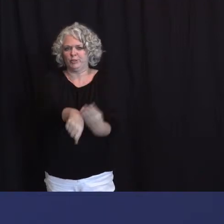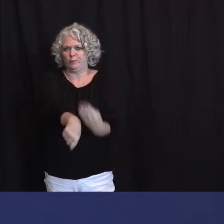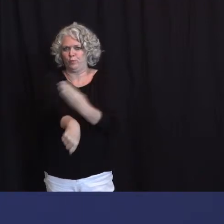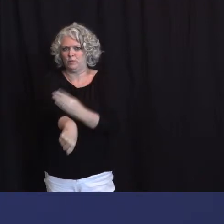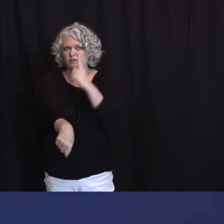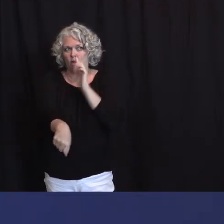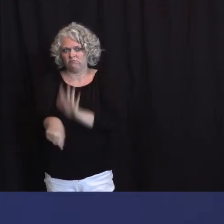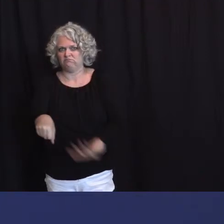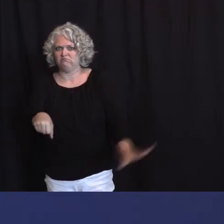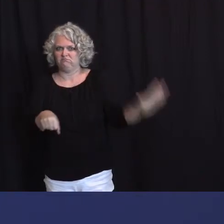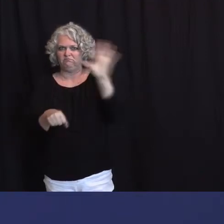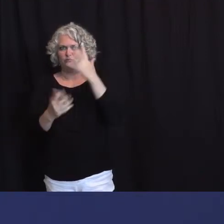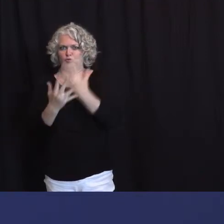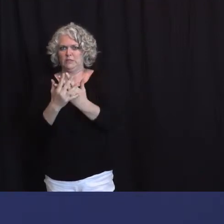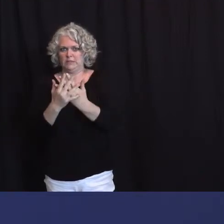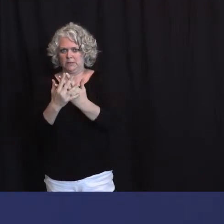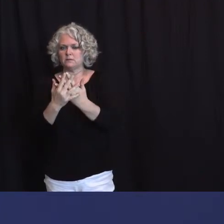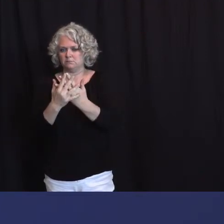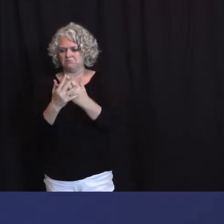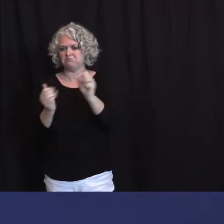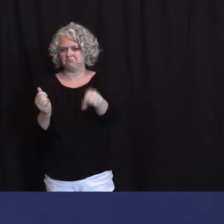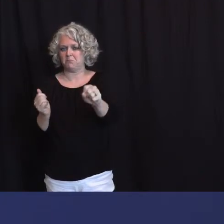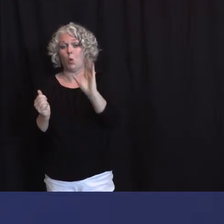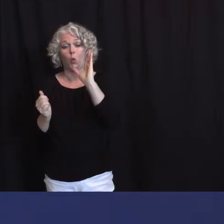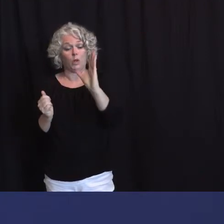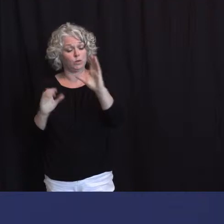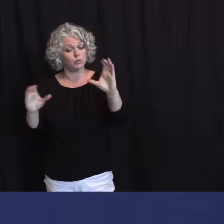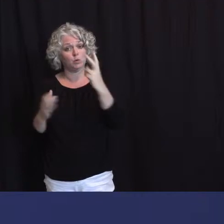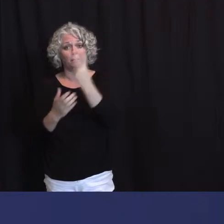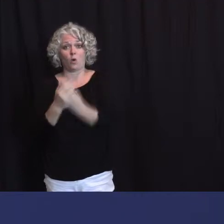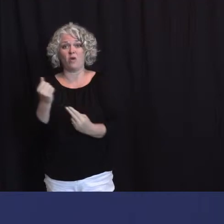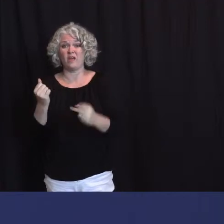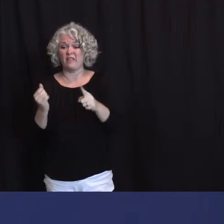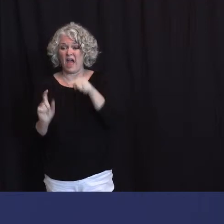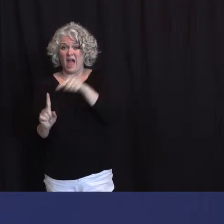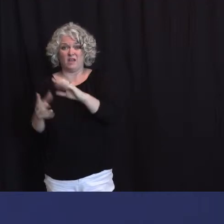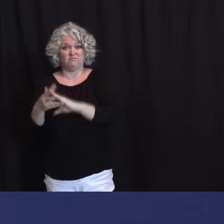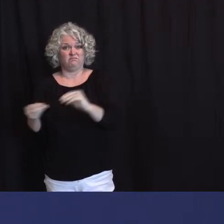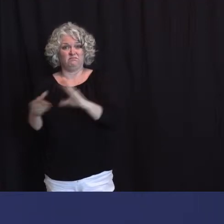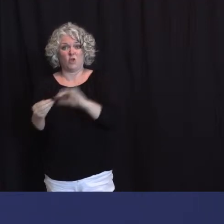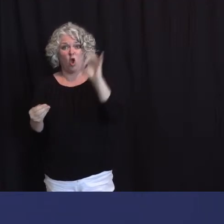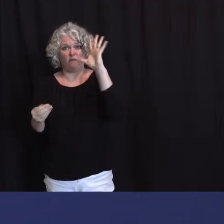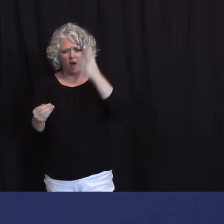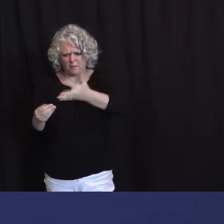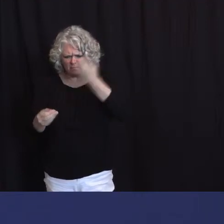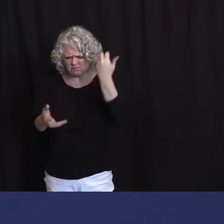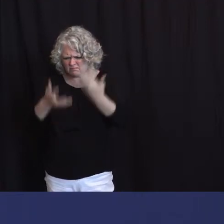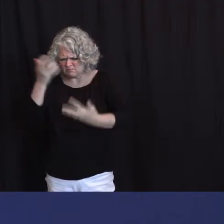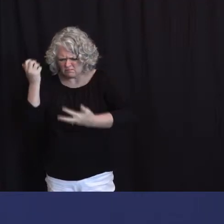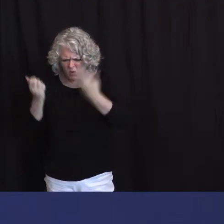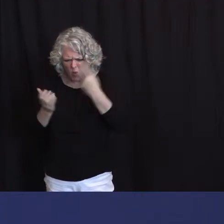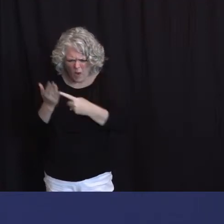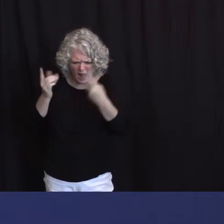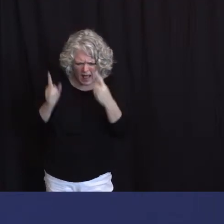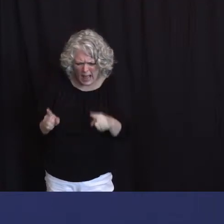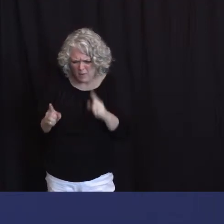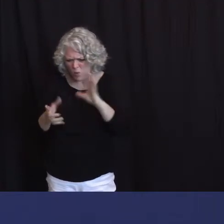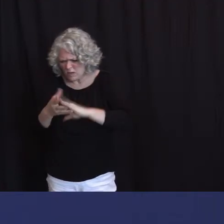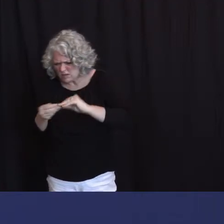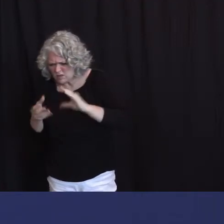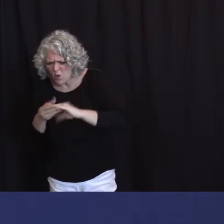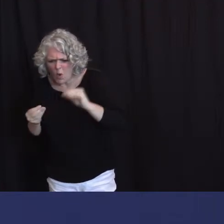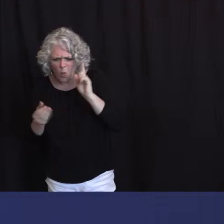and I continue to parse through it and work through what we're going to do to react to it. Thank